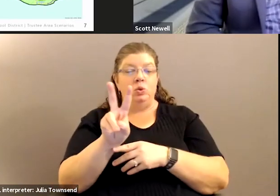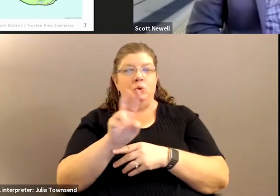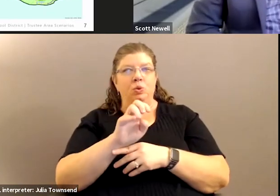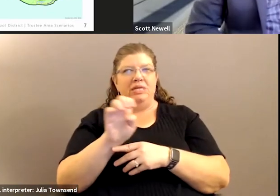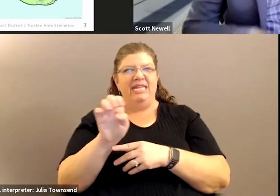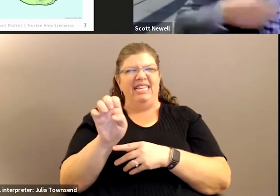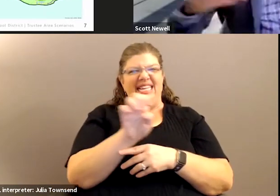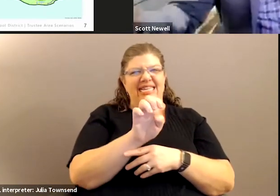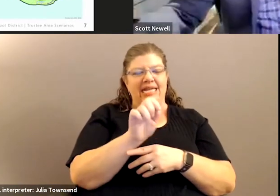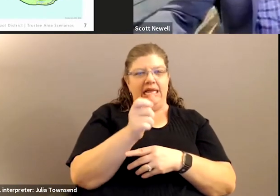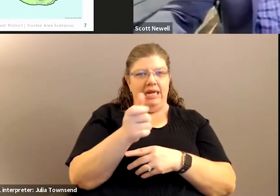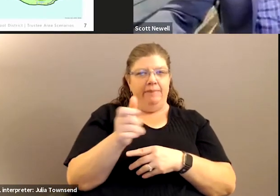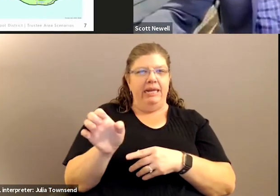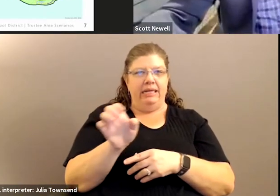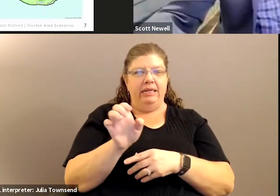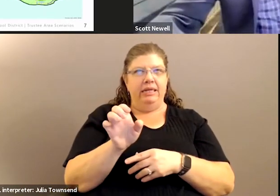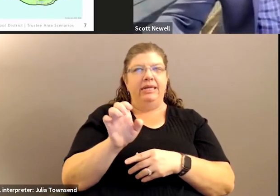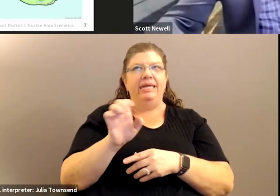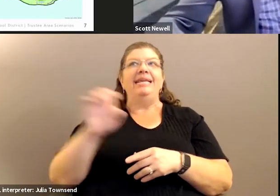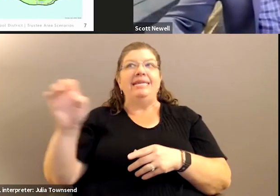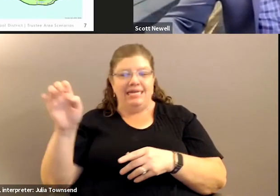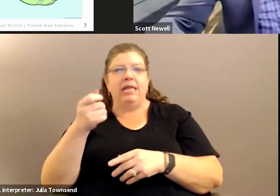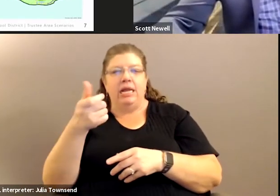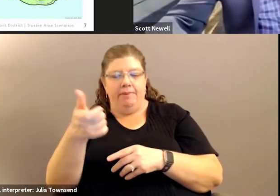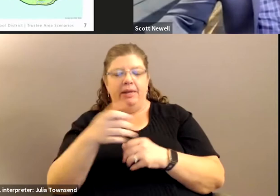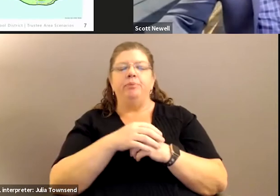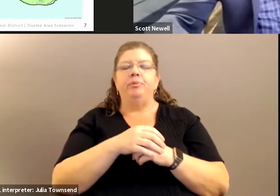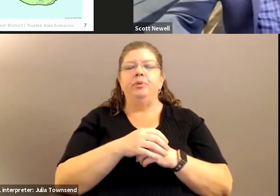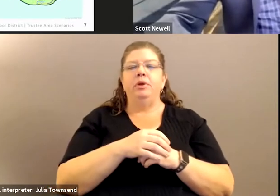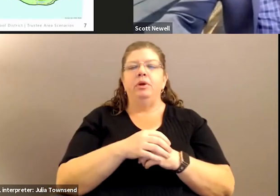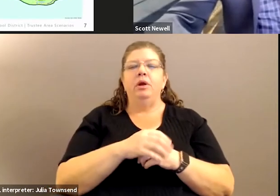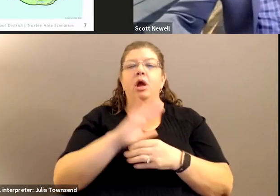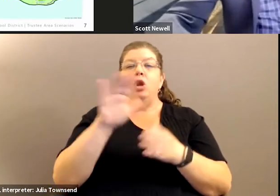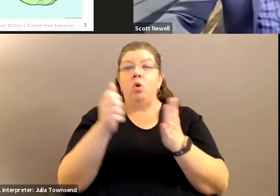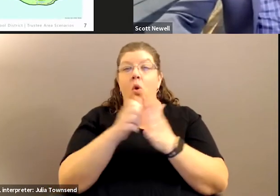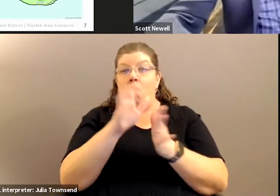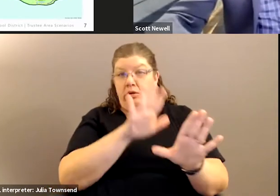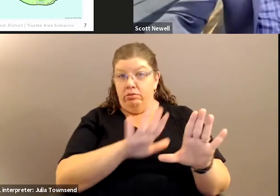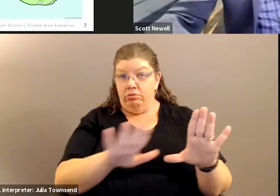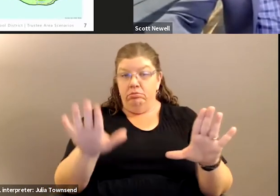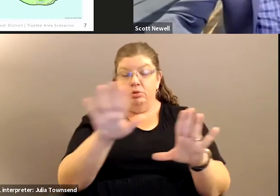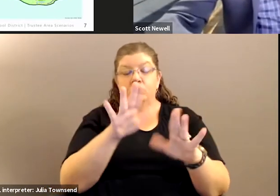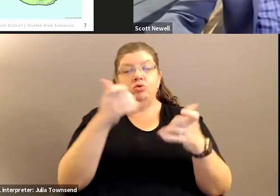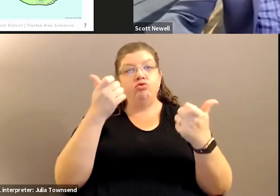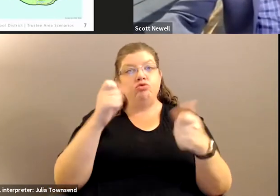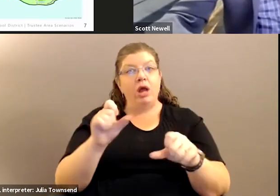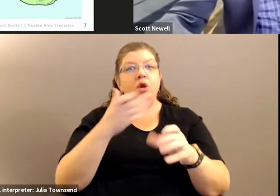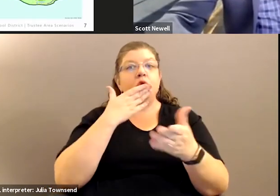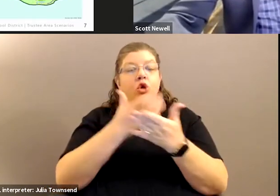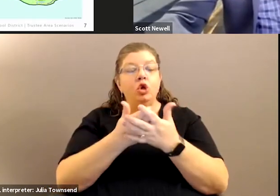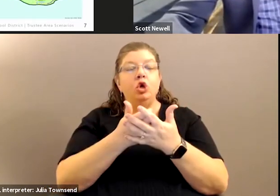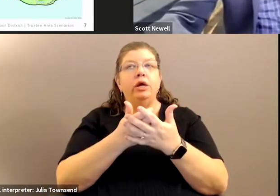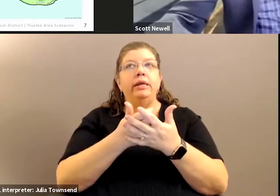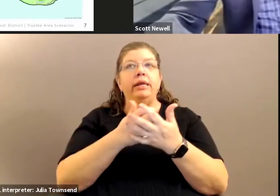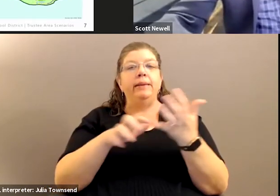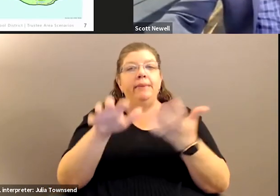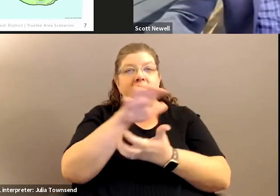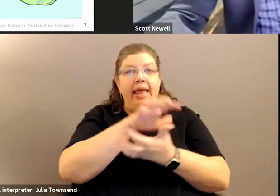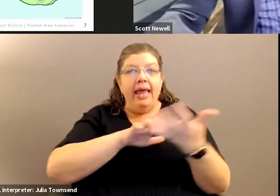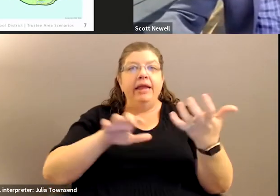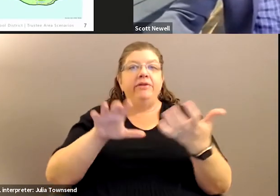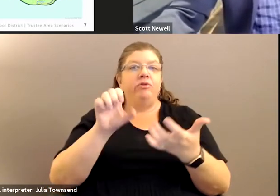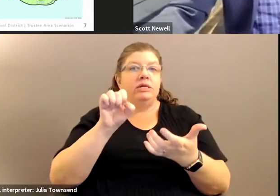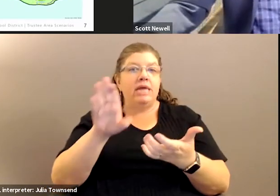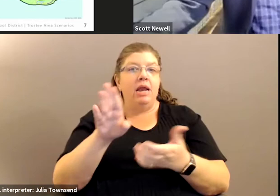little bit in all these scenarios you can see that at least we're trying to get a good blend in santa barbara